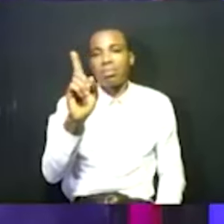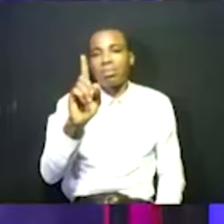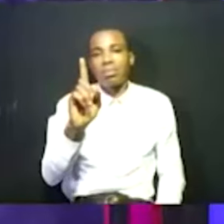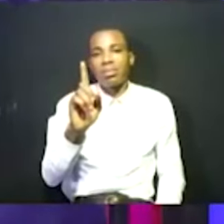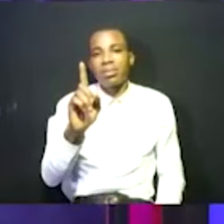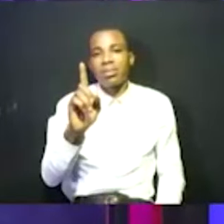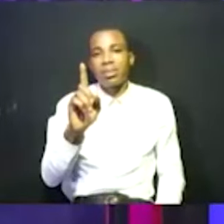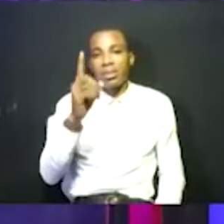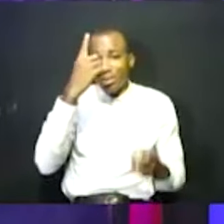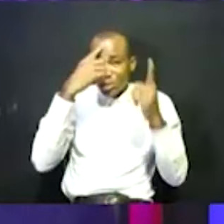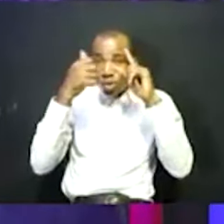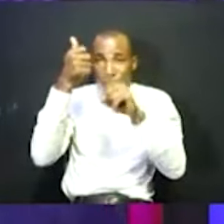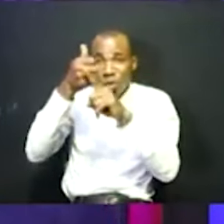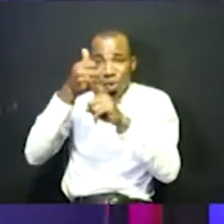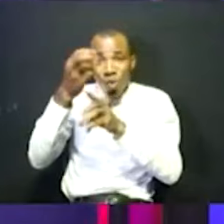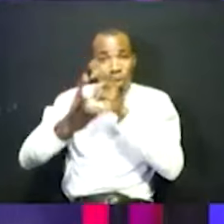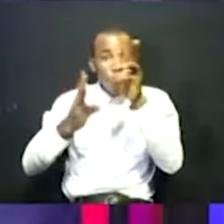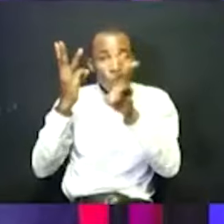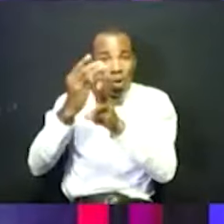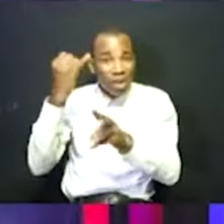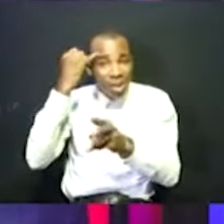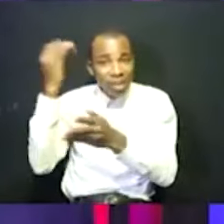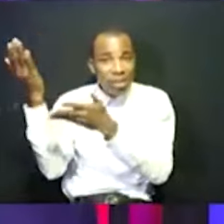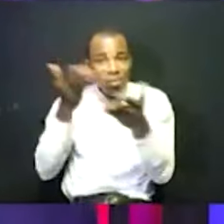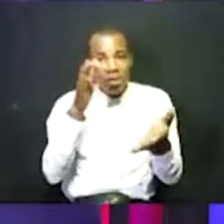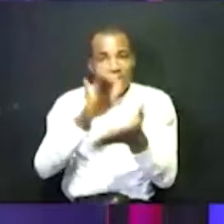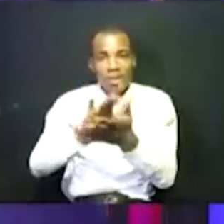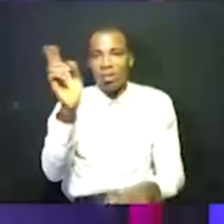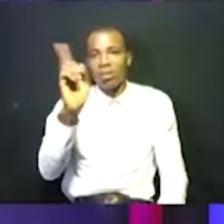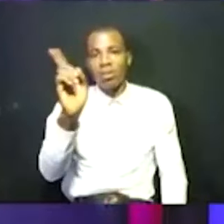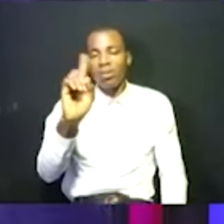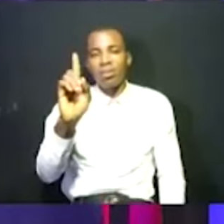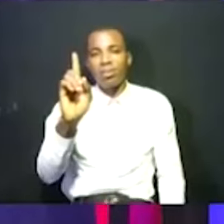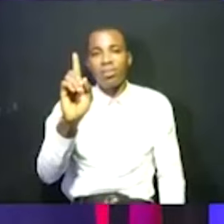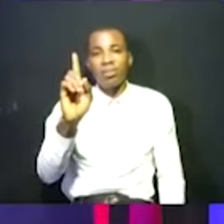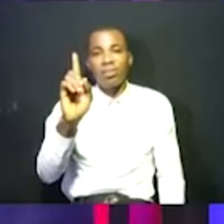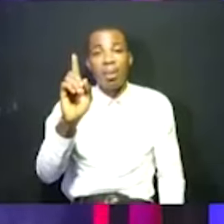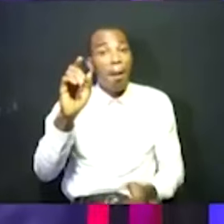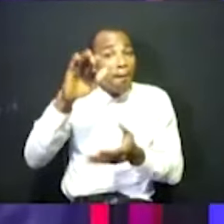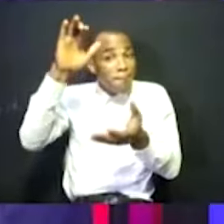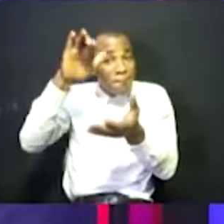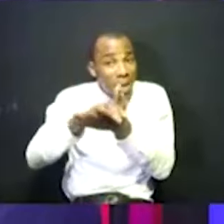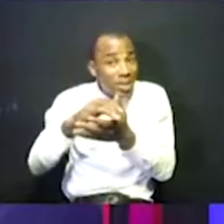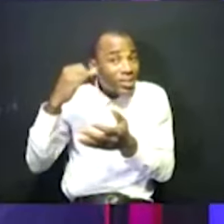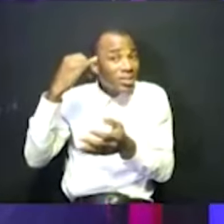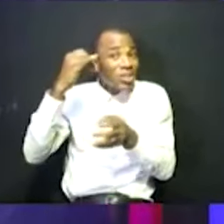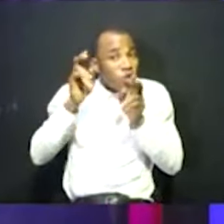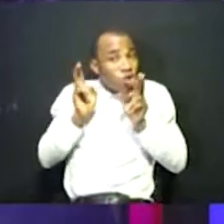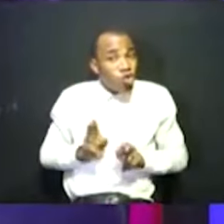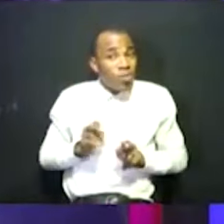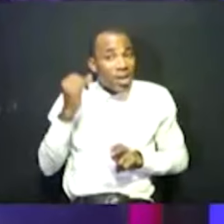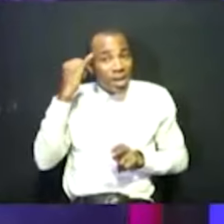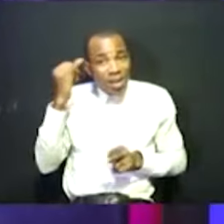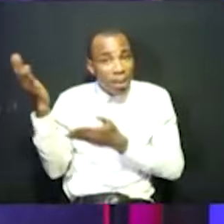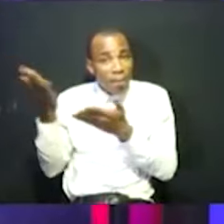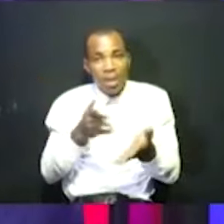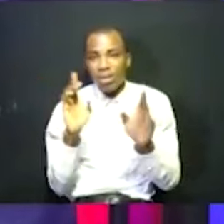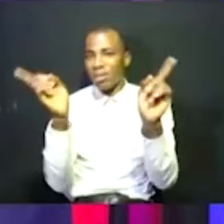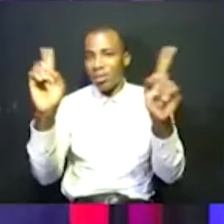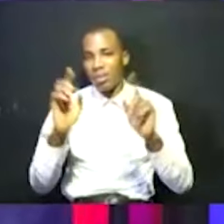answer awari owe infuriacy. Marriage is not the product of society. Awari owe enye yenhu anase yemu ene free.